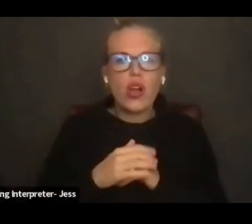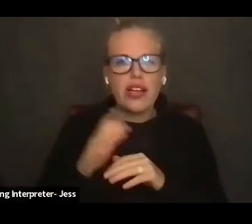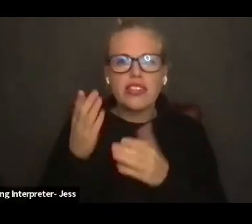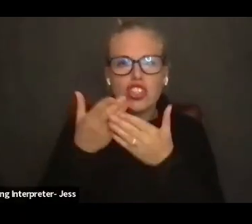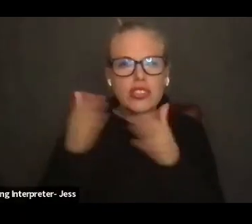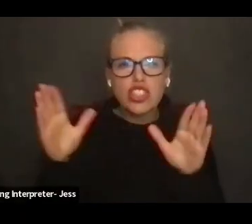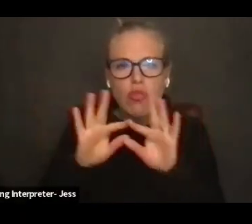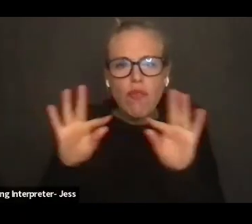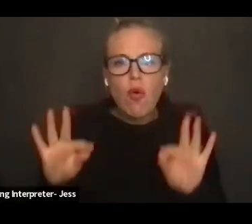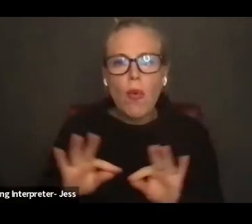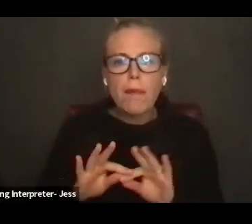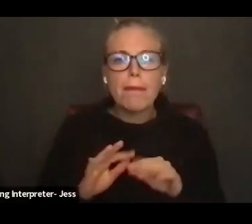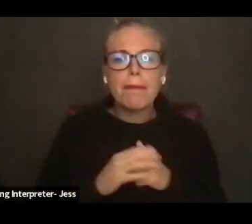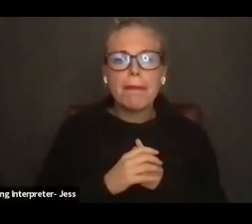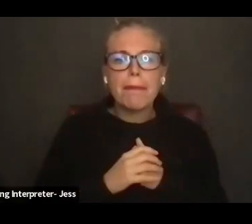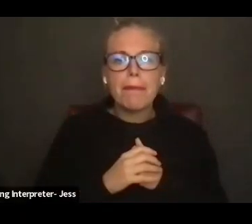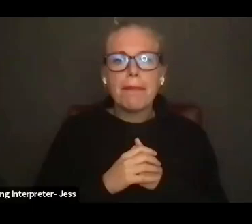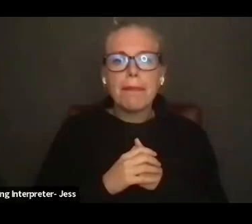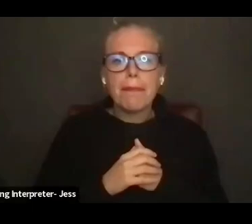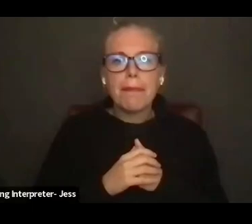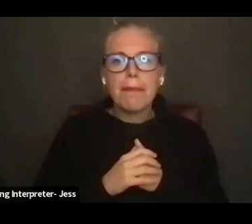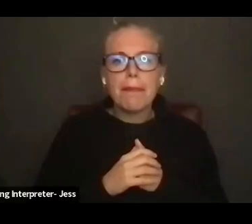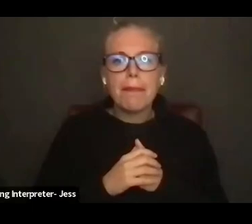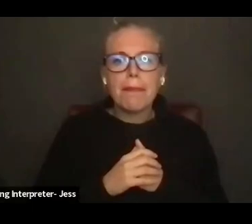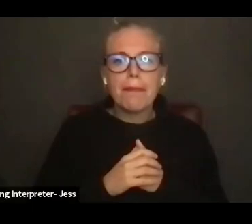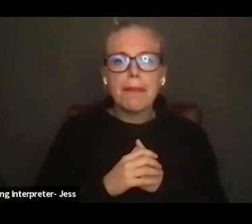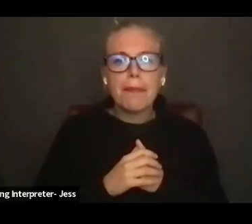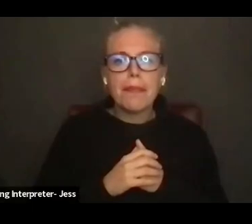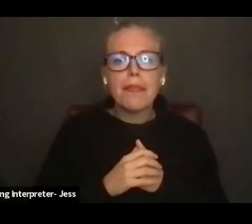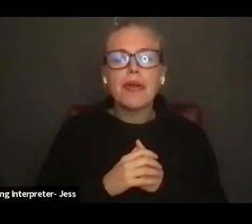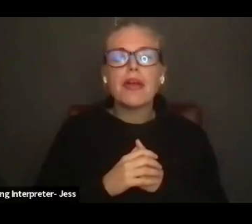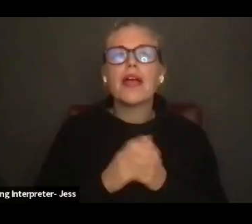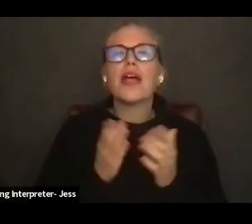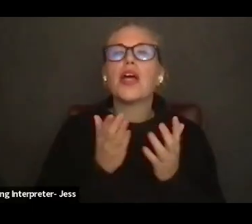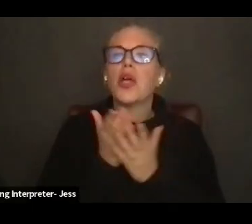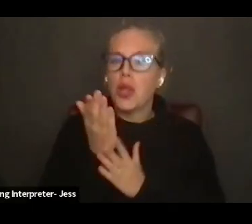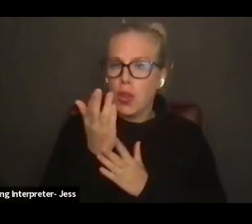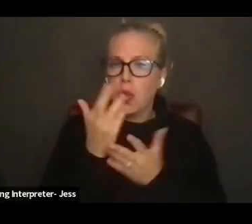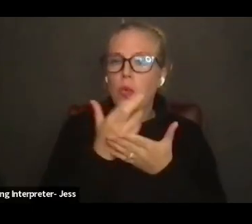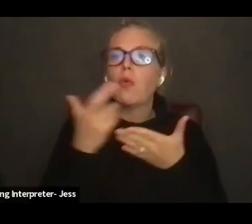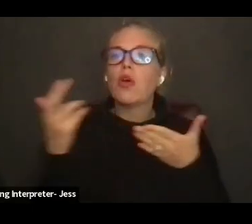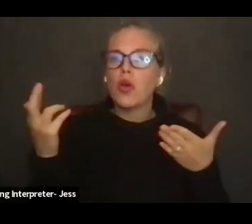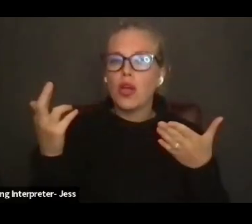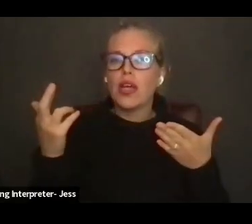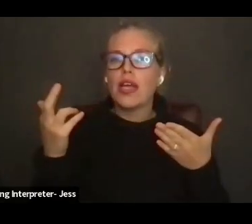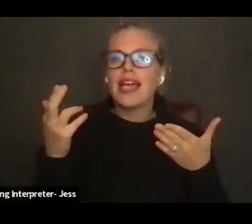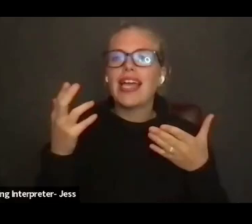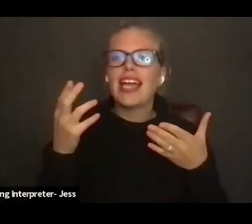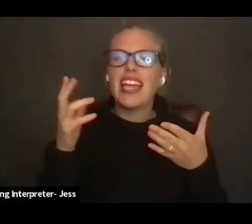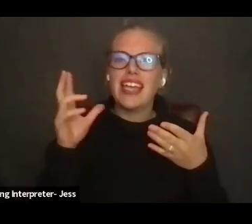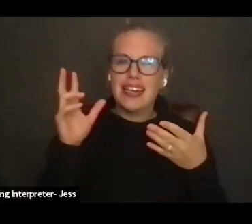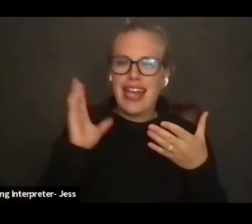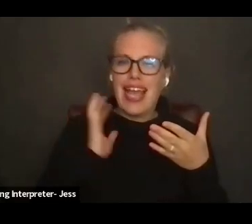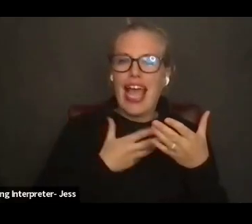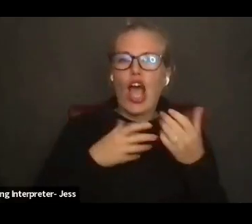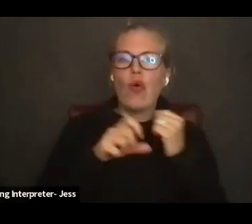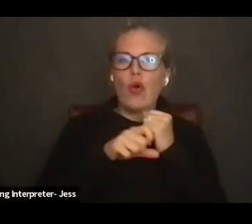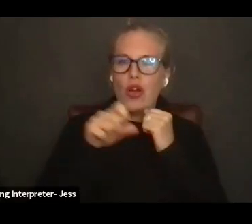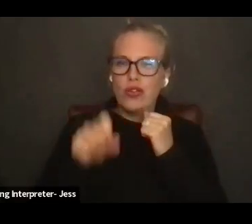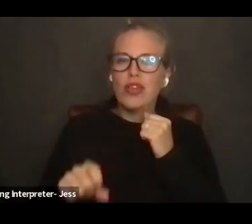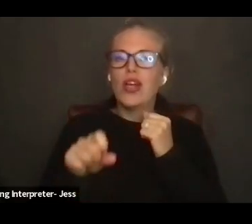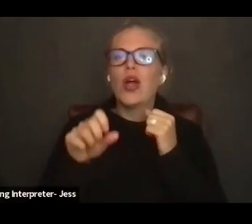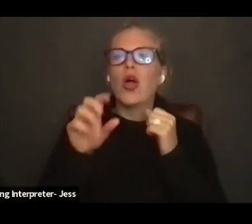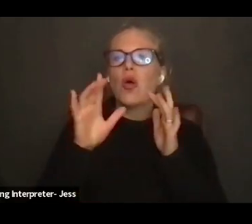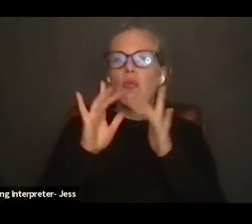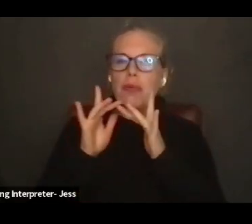form, you can get the form through the resources in the Get Your Ducks in a Row website.